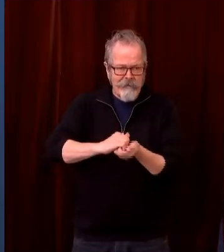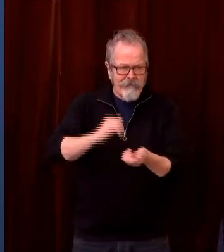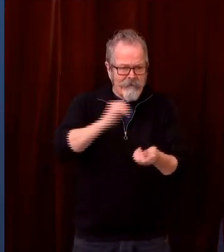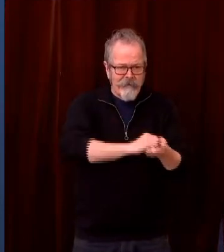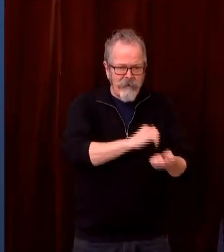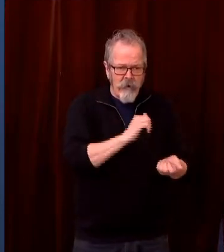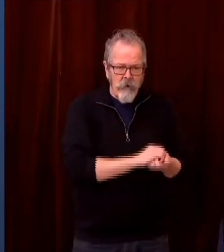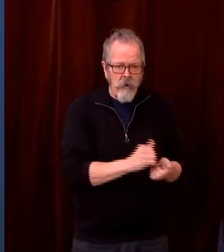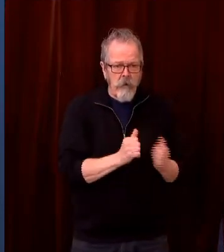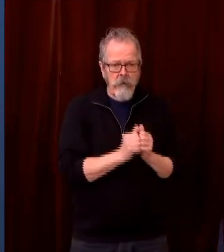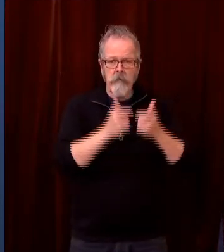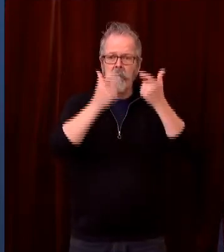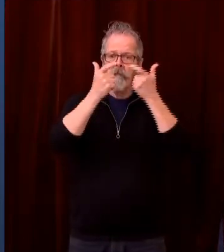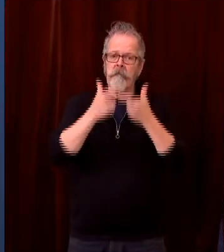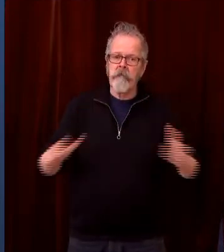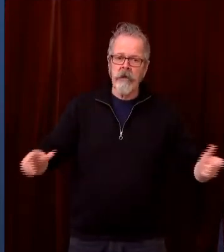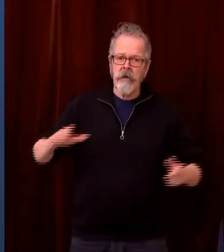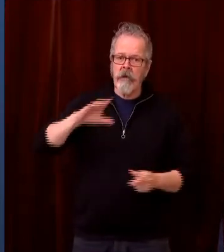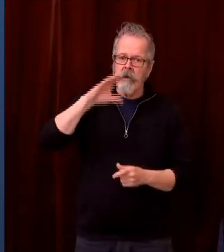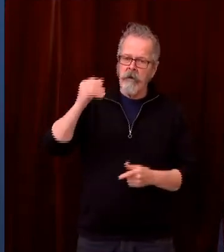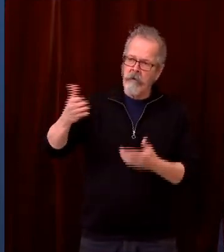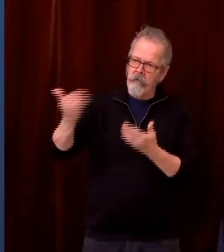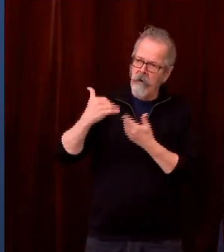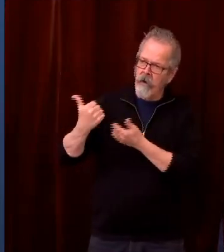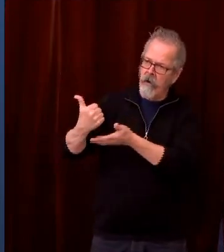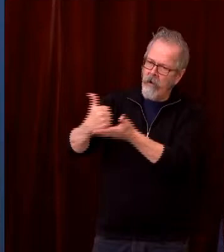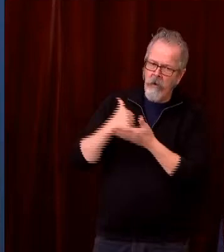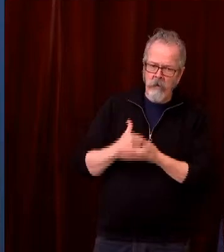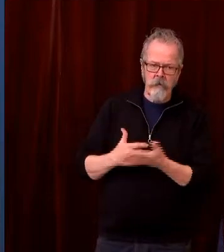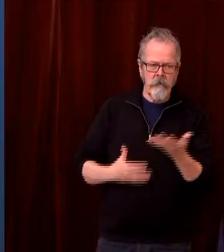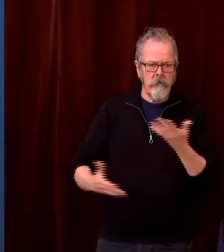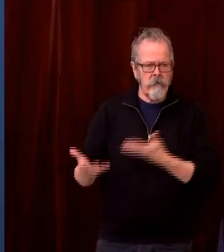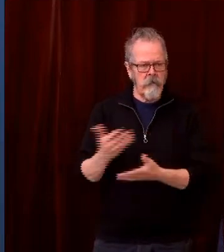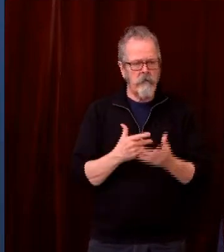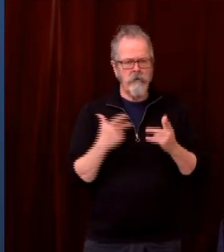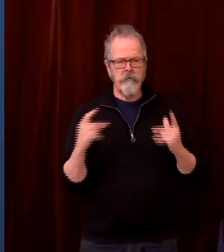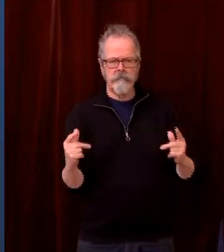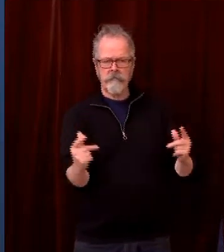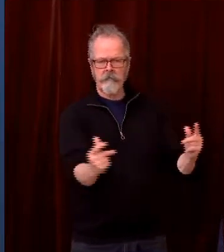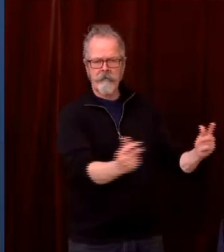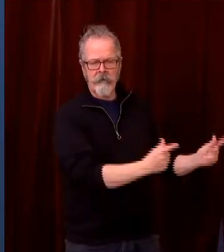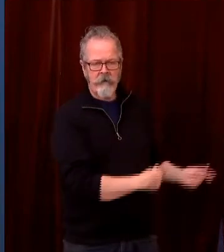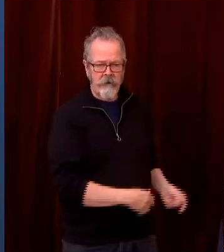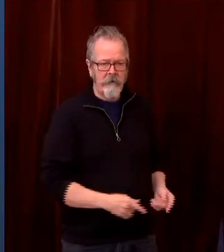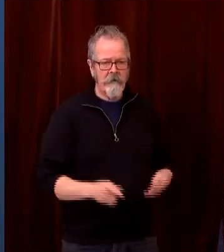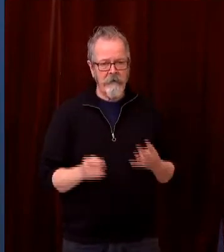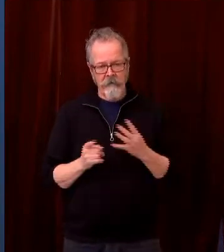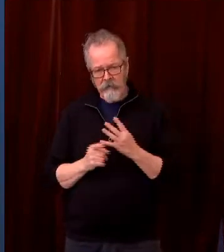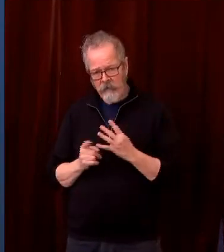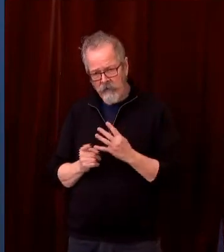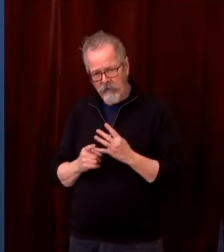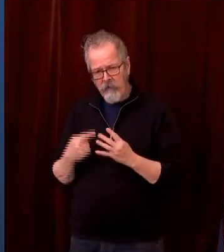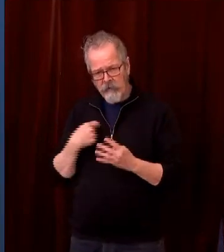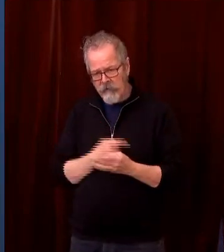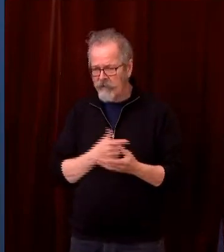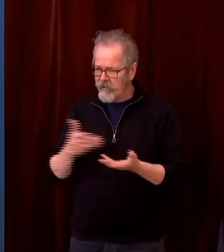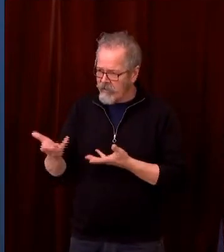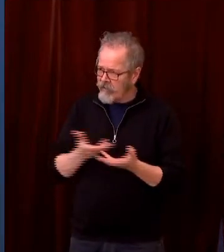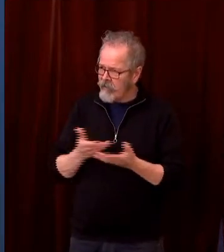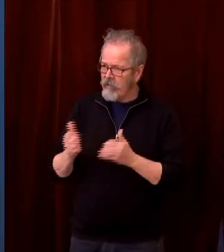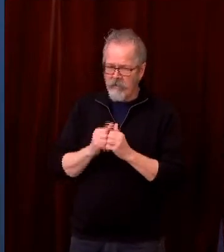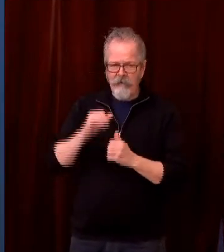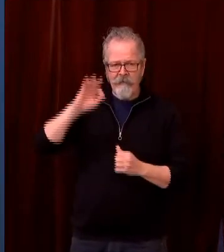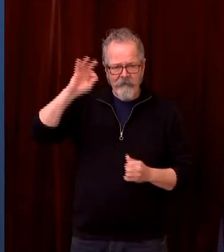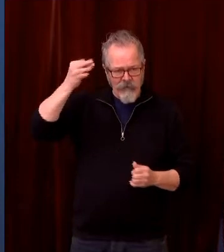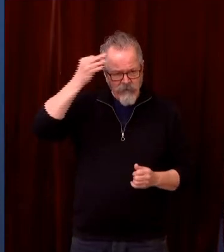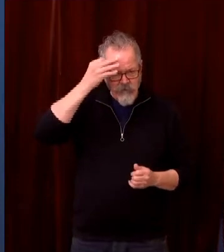max vaccination sites. Working with our federal partners, we're now going to have an expanded supply from the federal government of